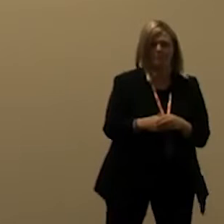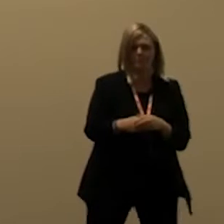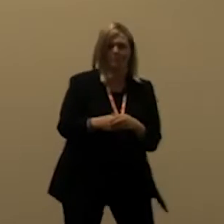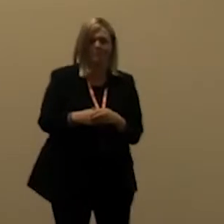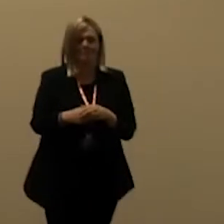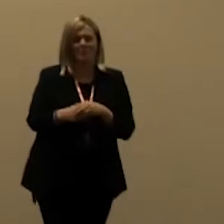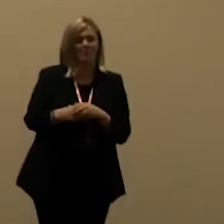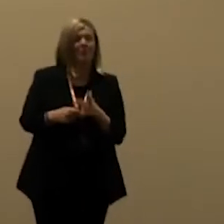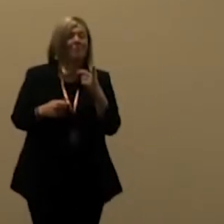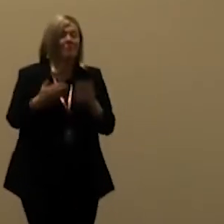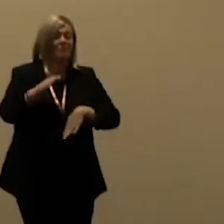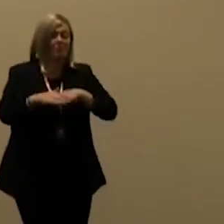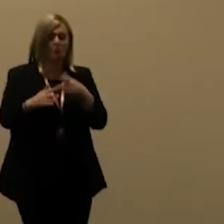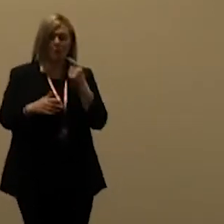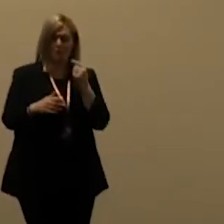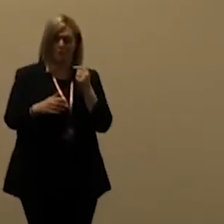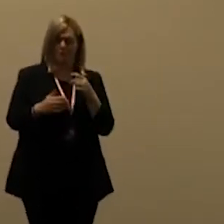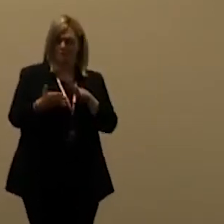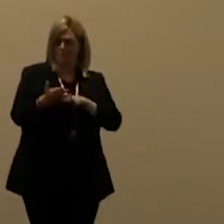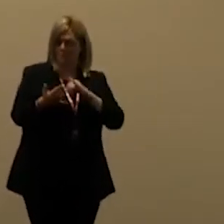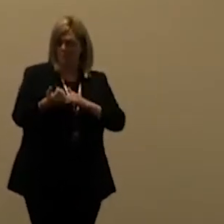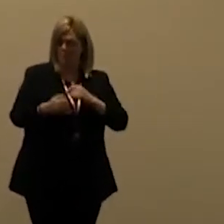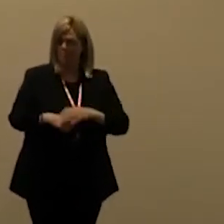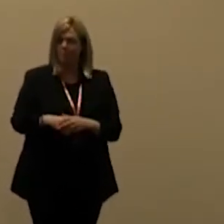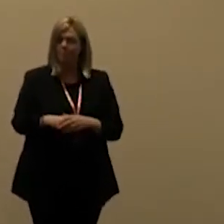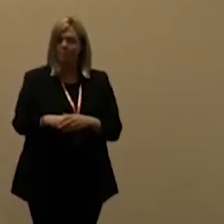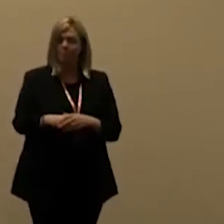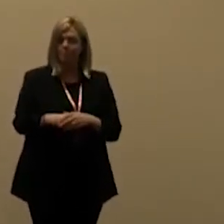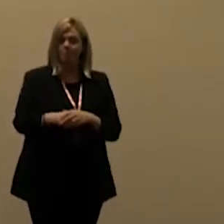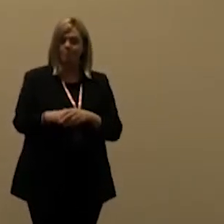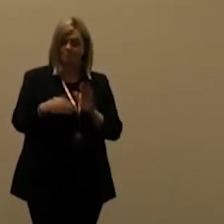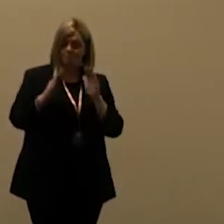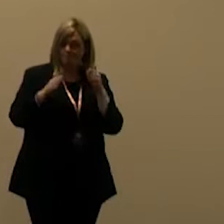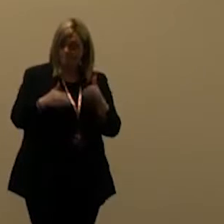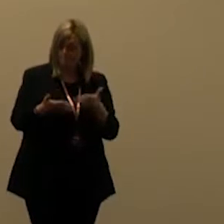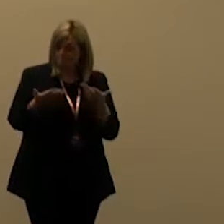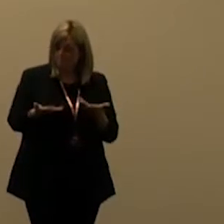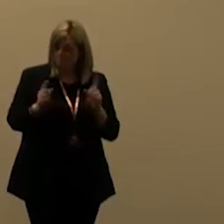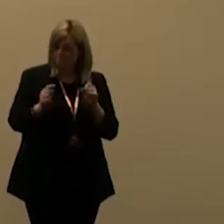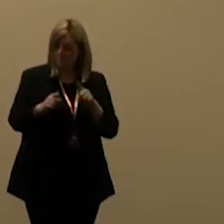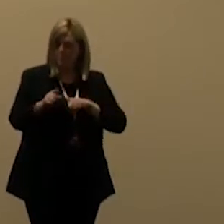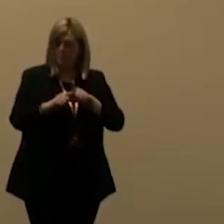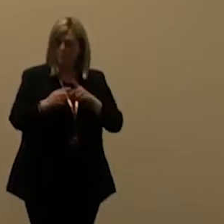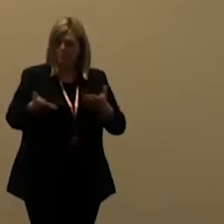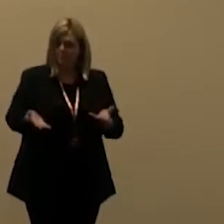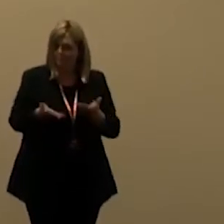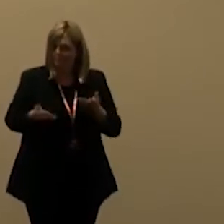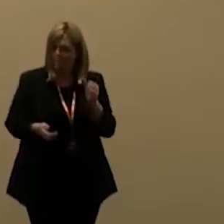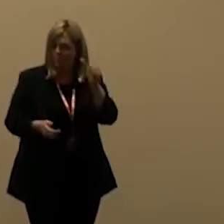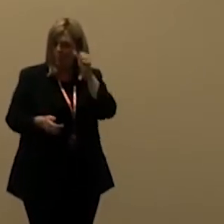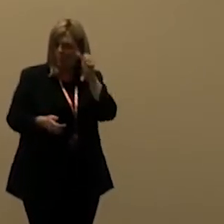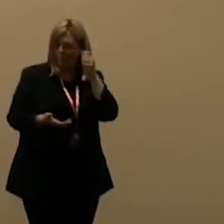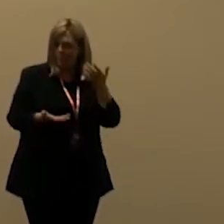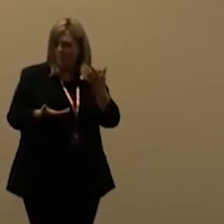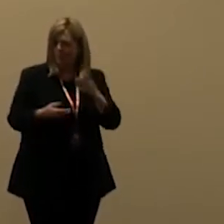capabilities of Microsoft 365. The purpose of this talk is to raise awareness that